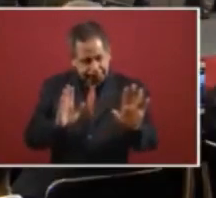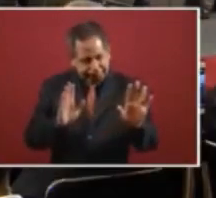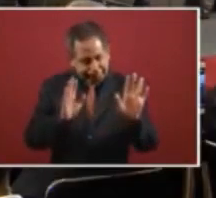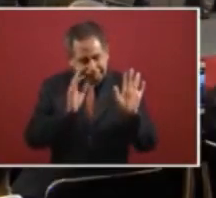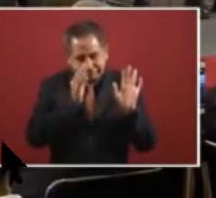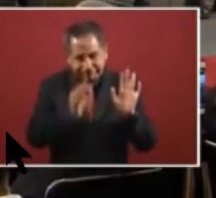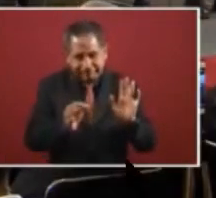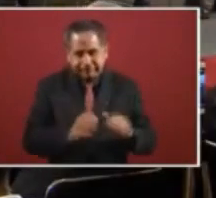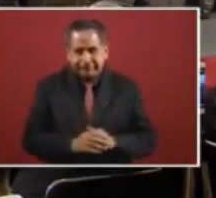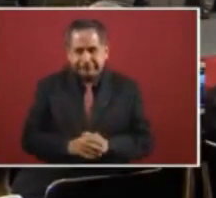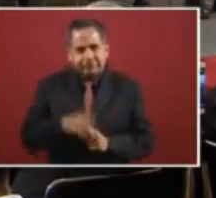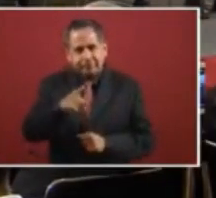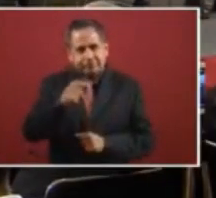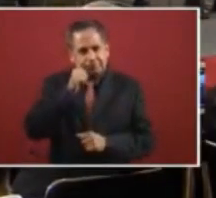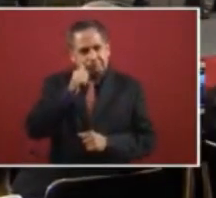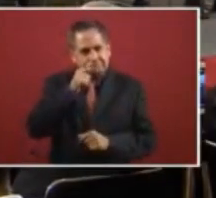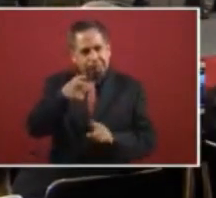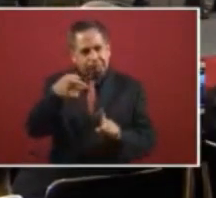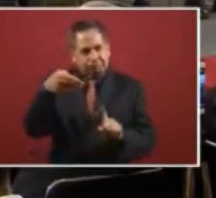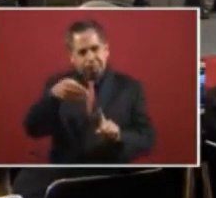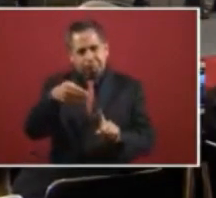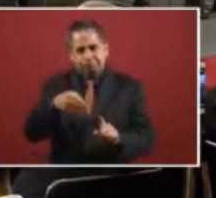I will let you